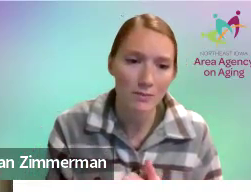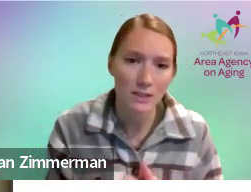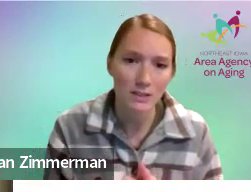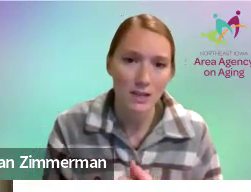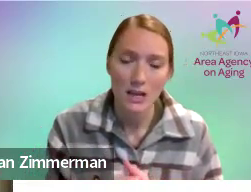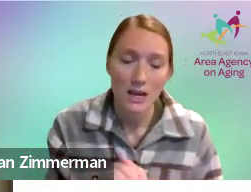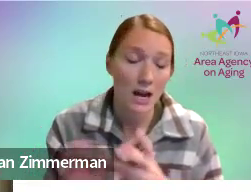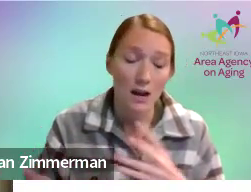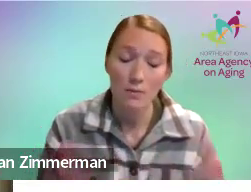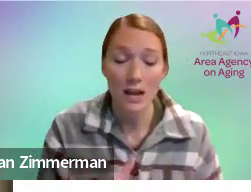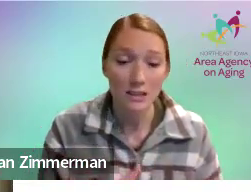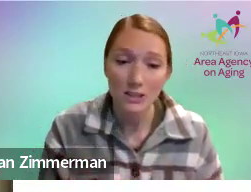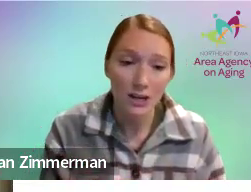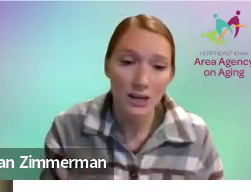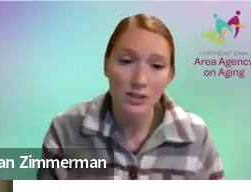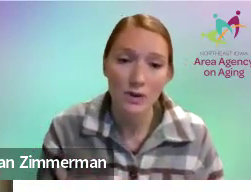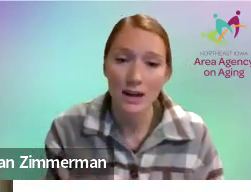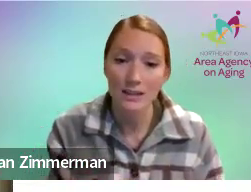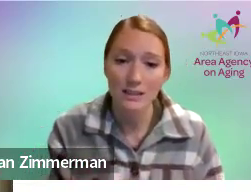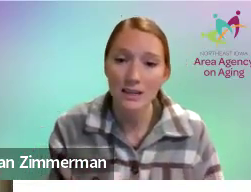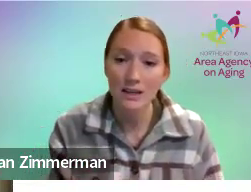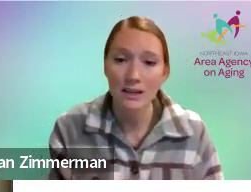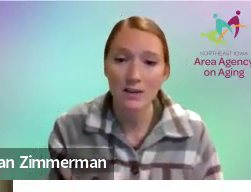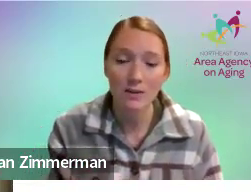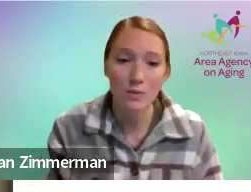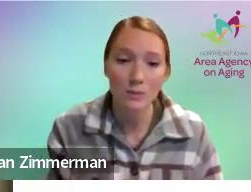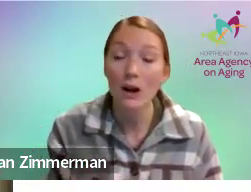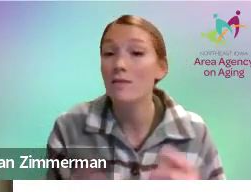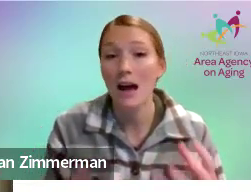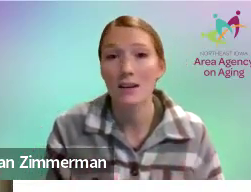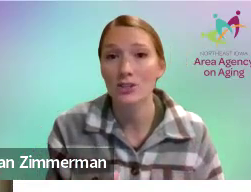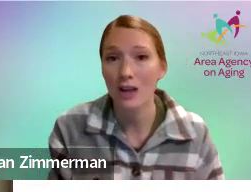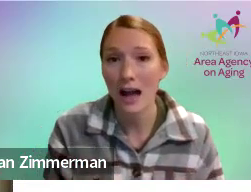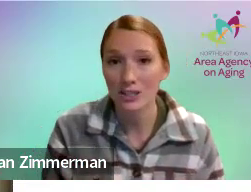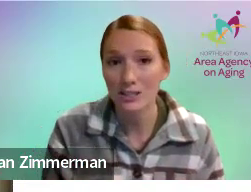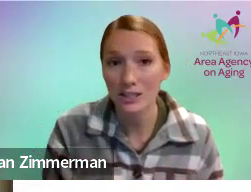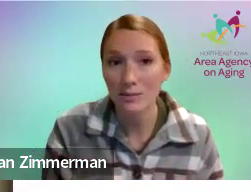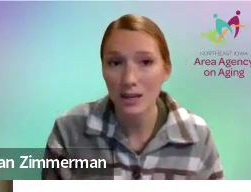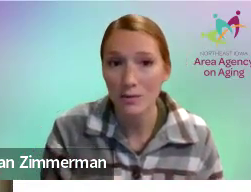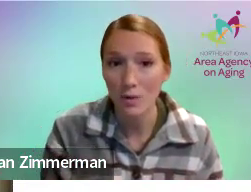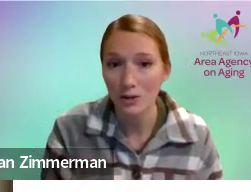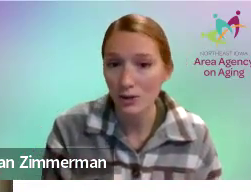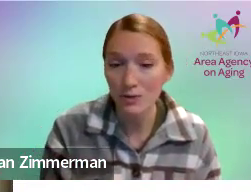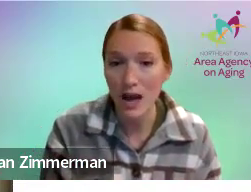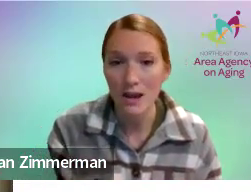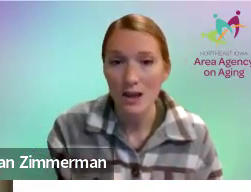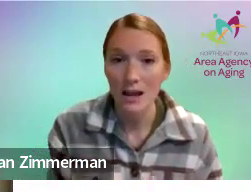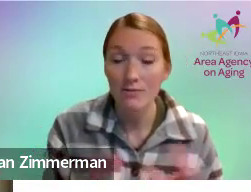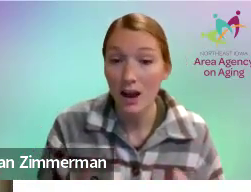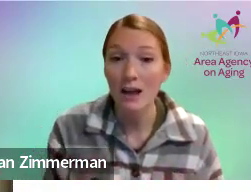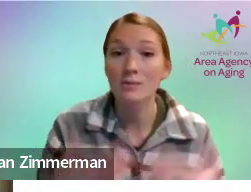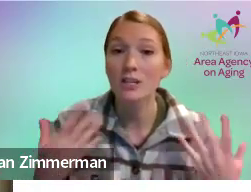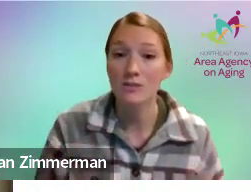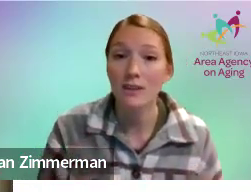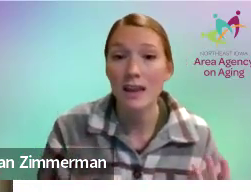our program since we got started in 2019, and he was part of that initial action team in Waterloo that